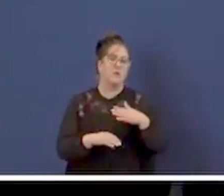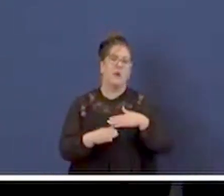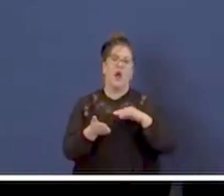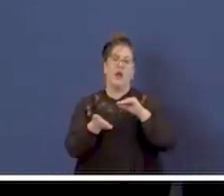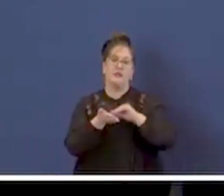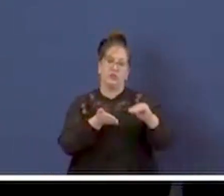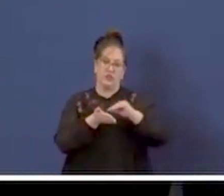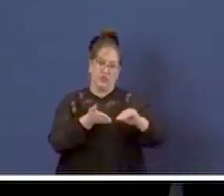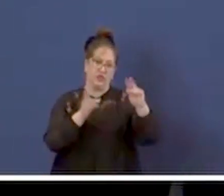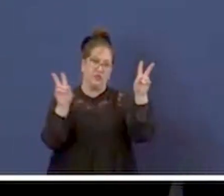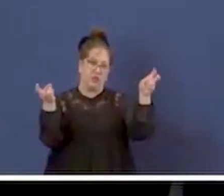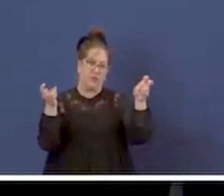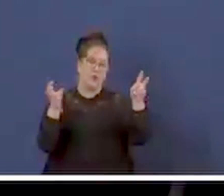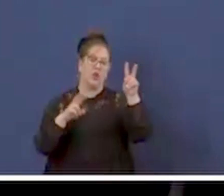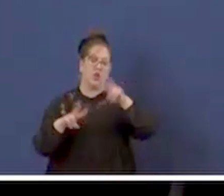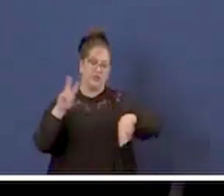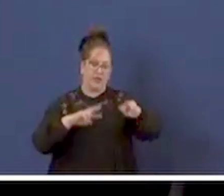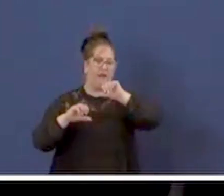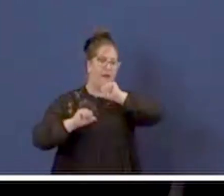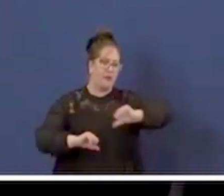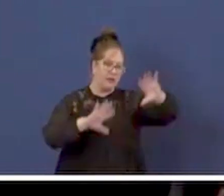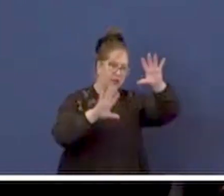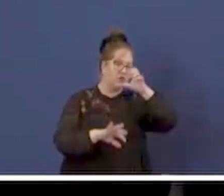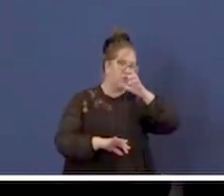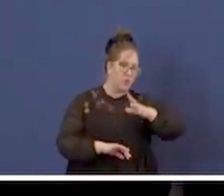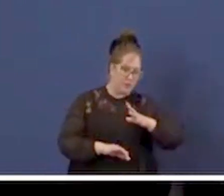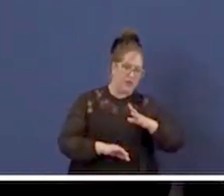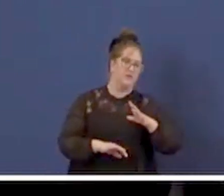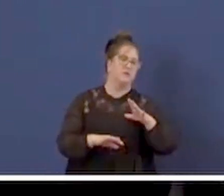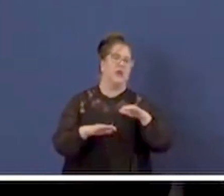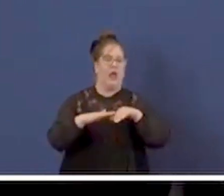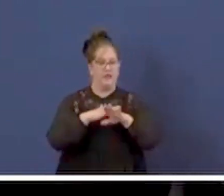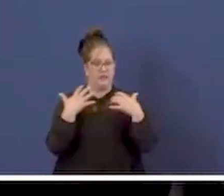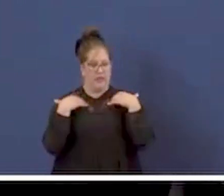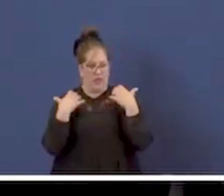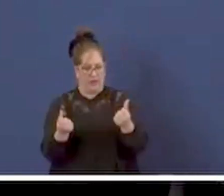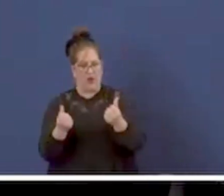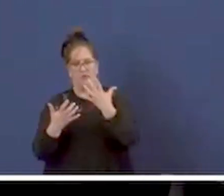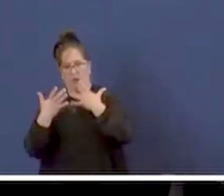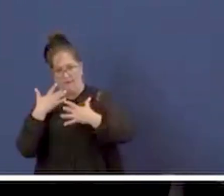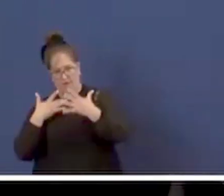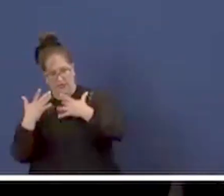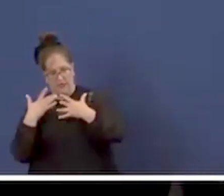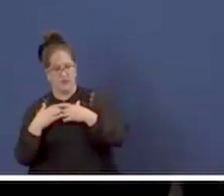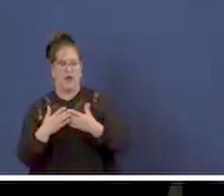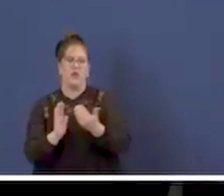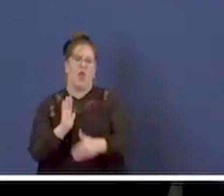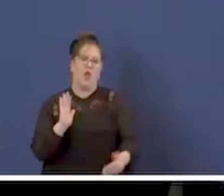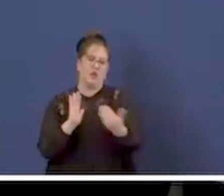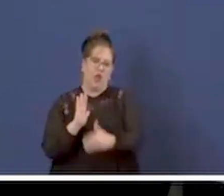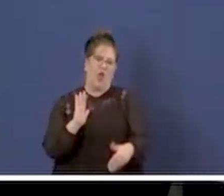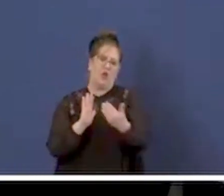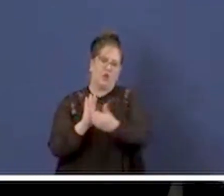topic looked at Appalachian women, poverty, and how that impacted healthcare. And over again, as I rode